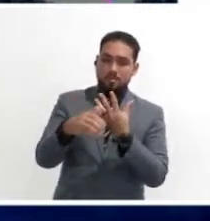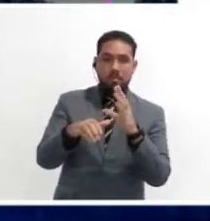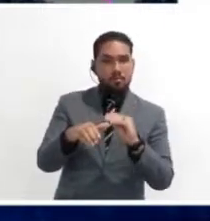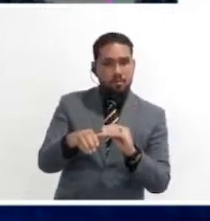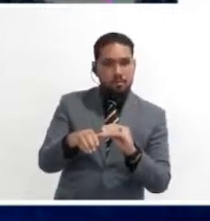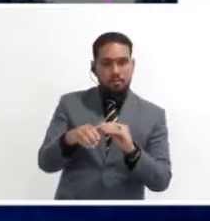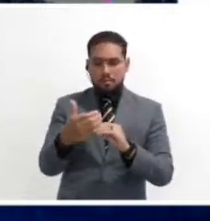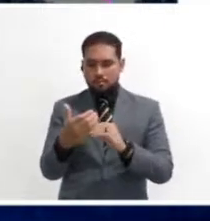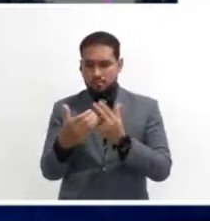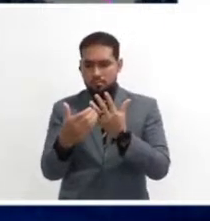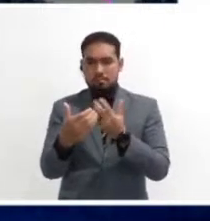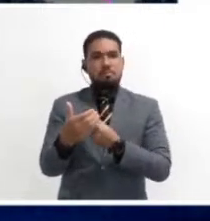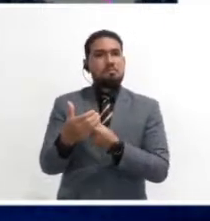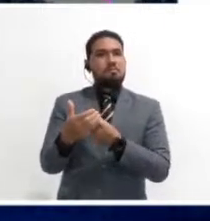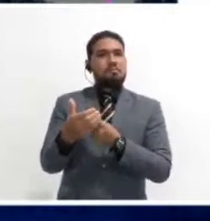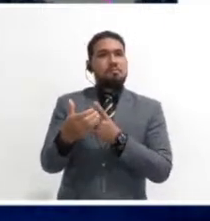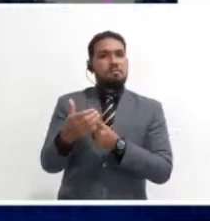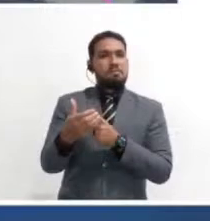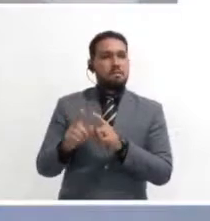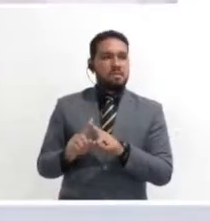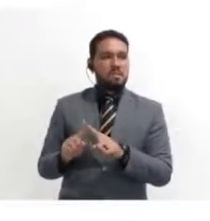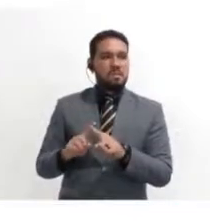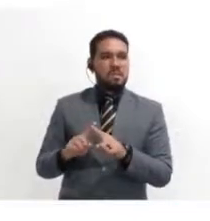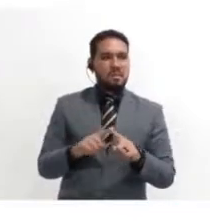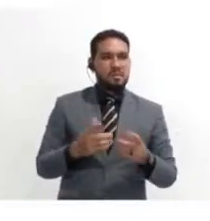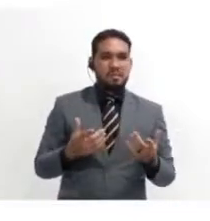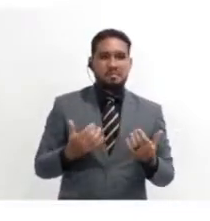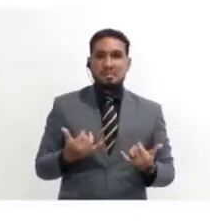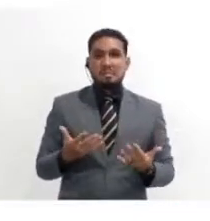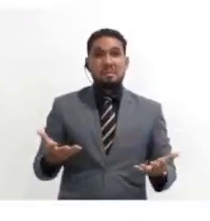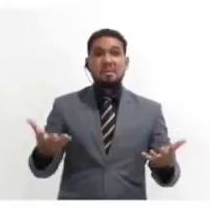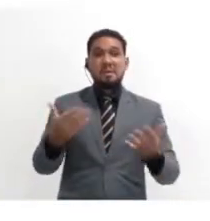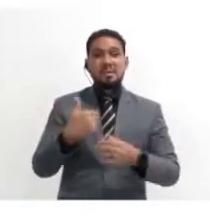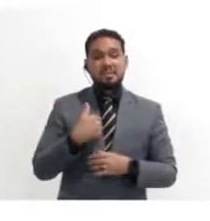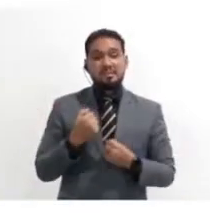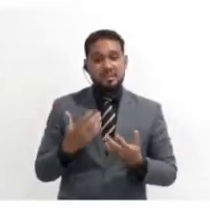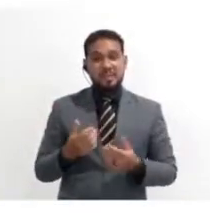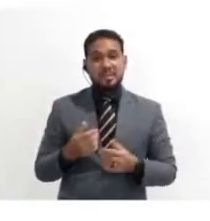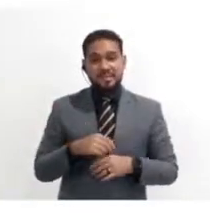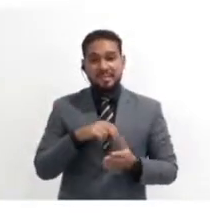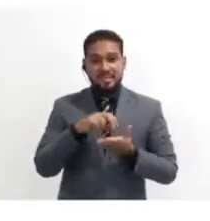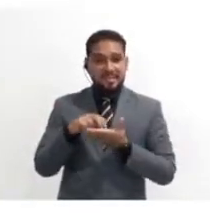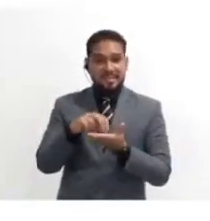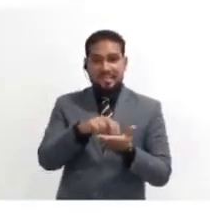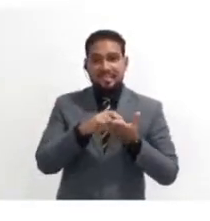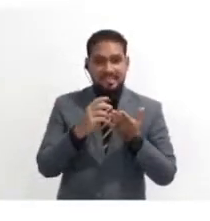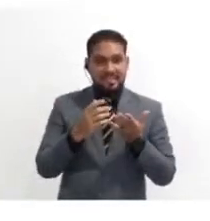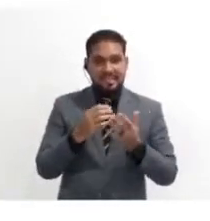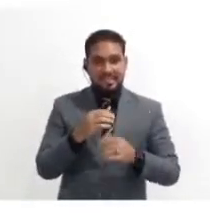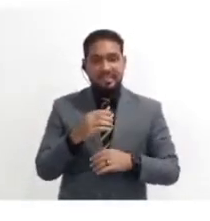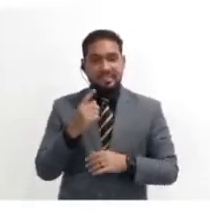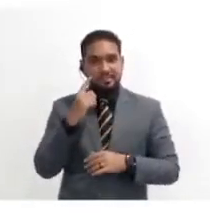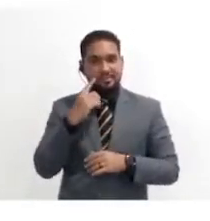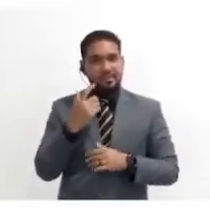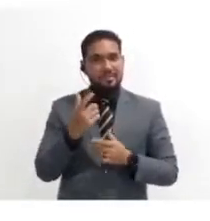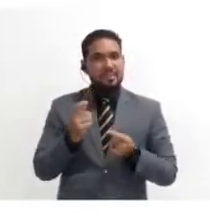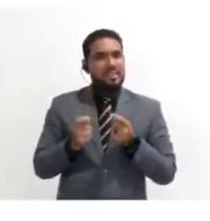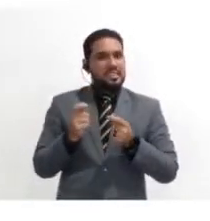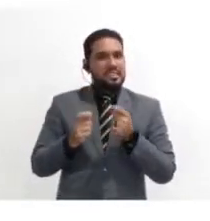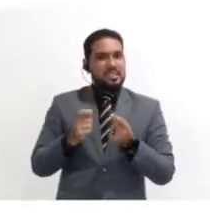of chips stacked using different die attach materials. And then these kind of loops that you